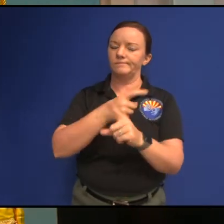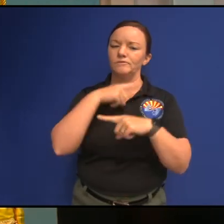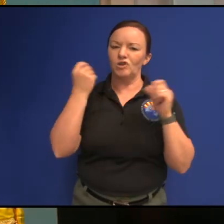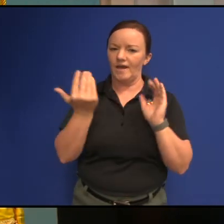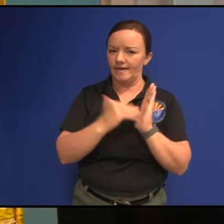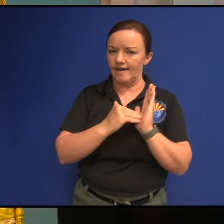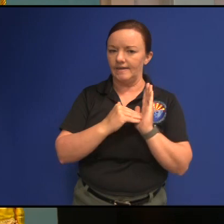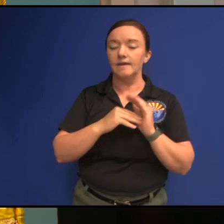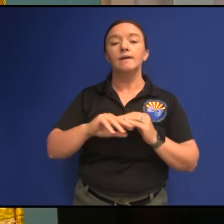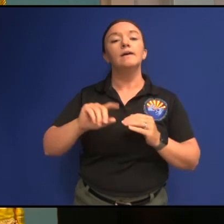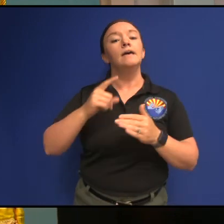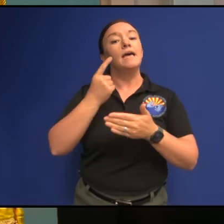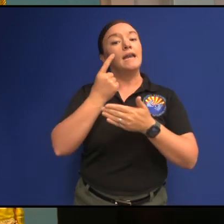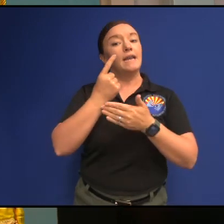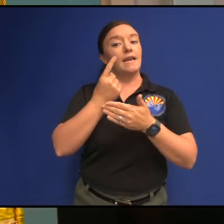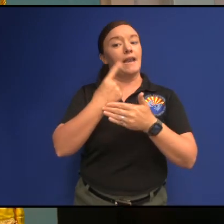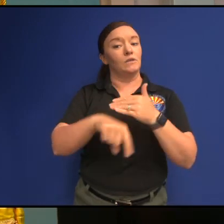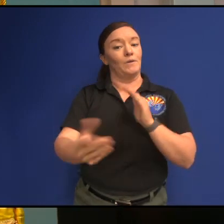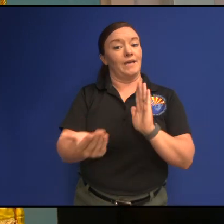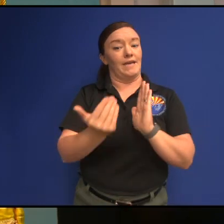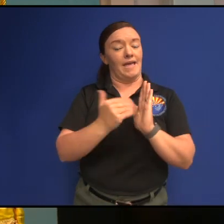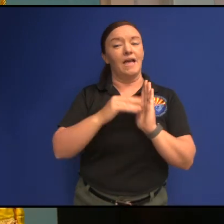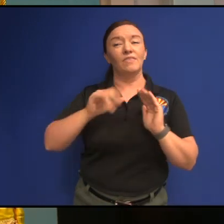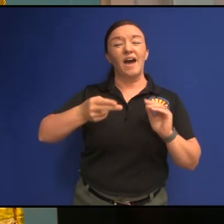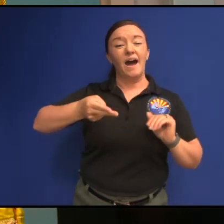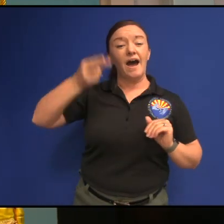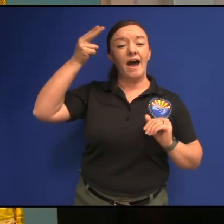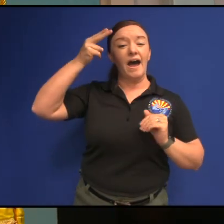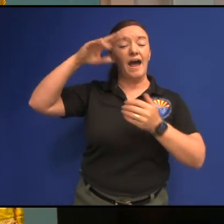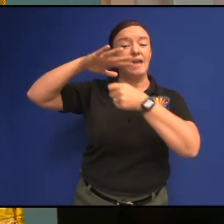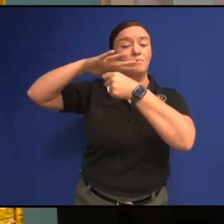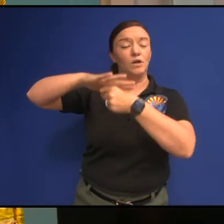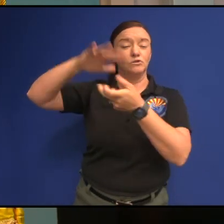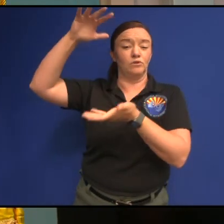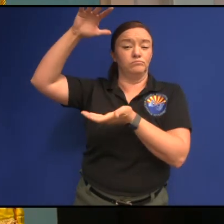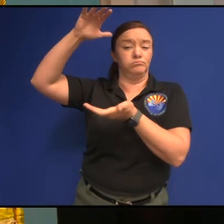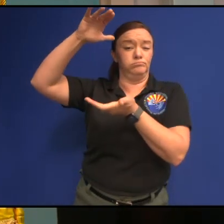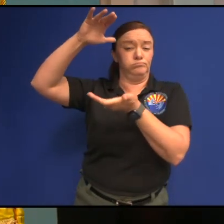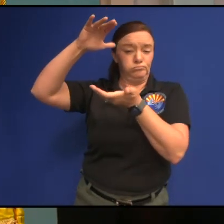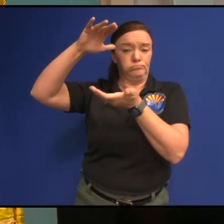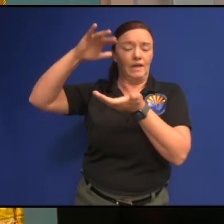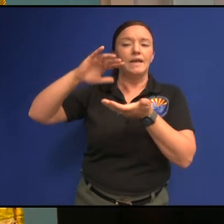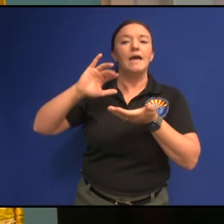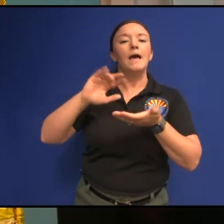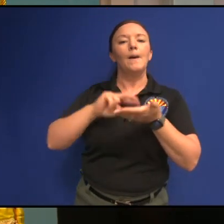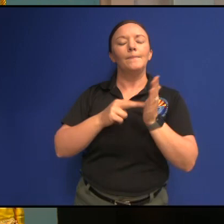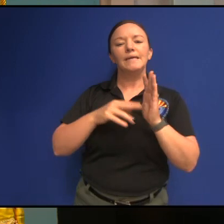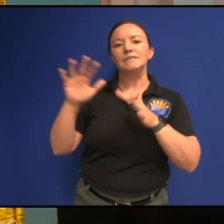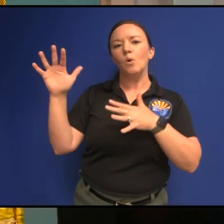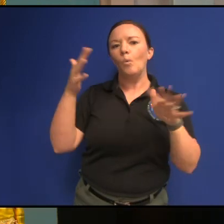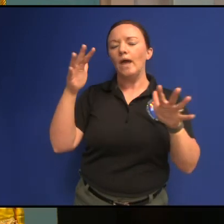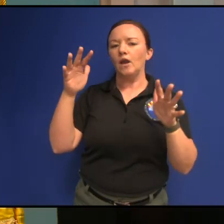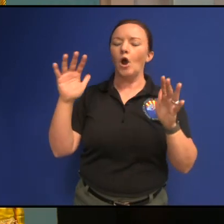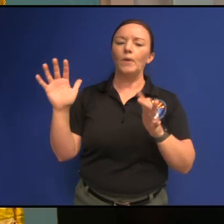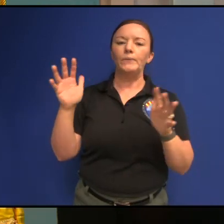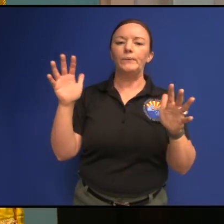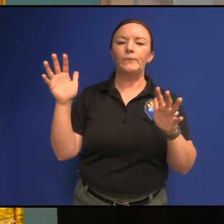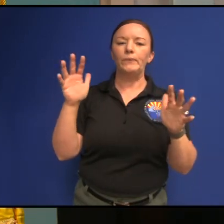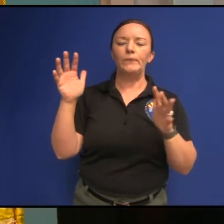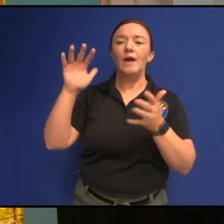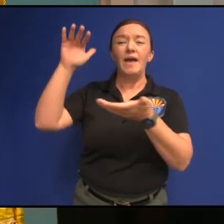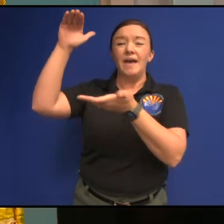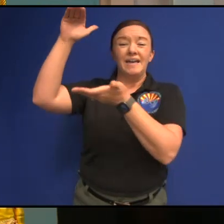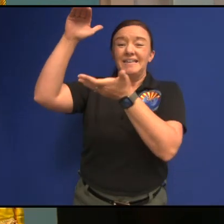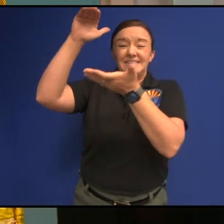next week is that high pressure that's over us now, that's keeping the wind somewhat light, will move away as the next Pacific trough moves in from the